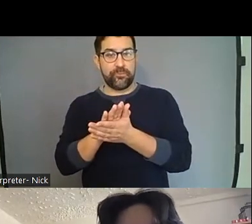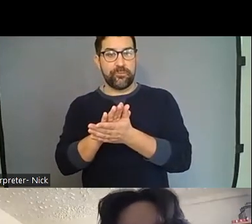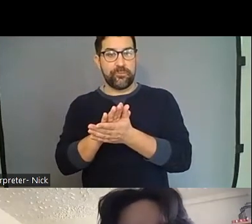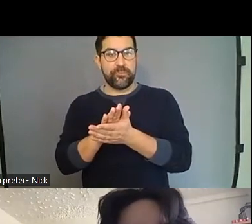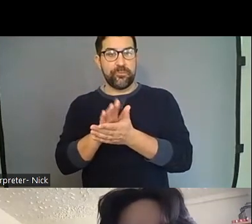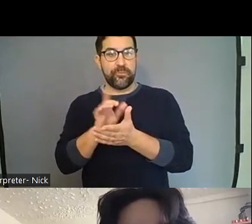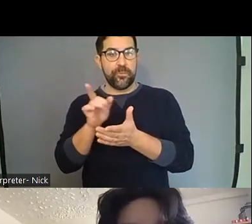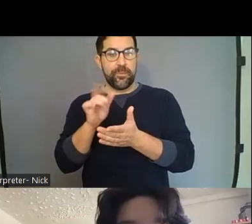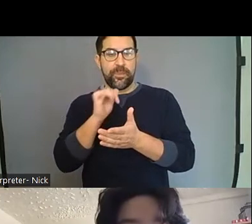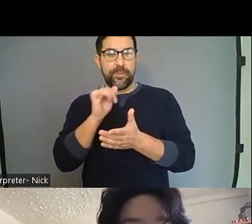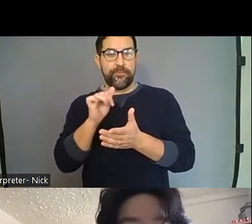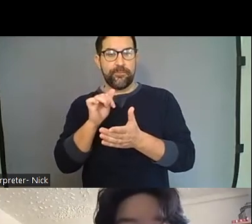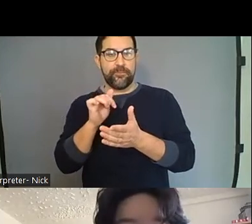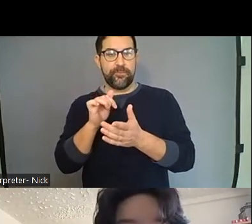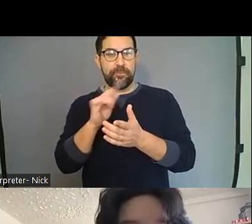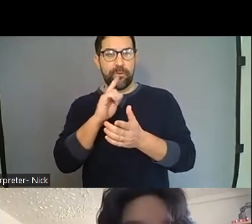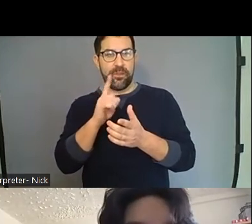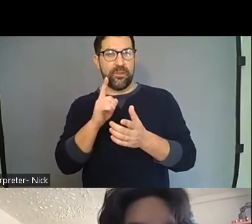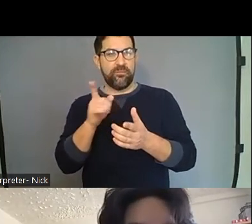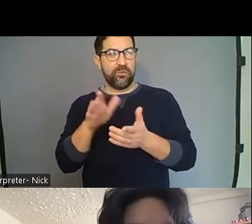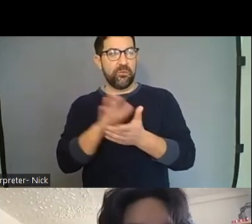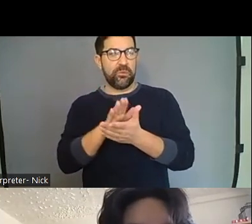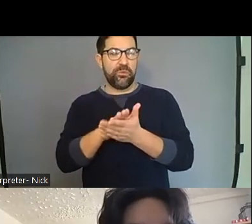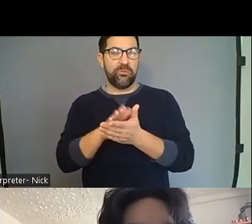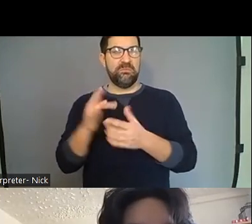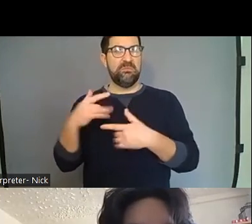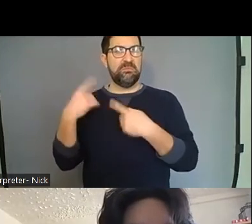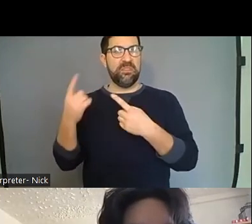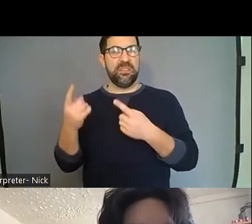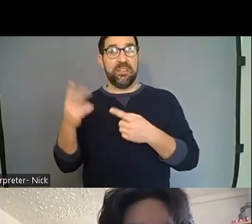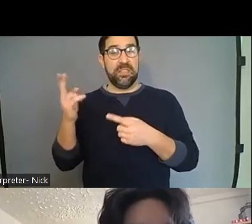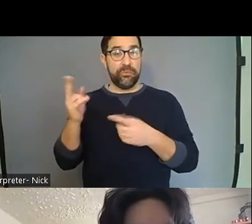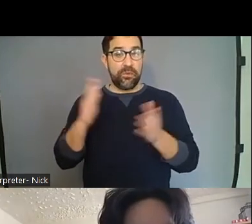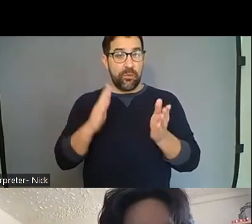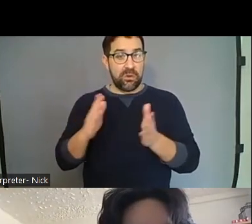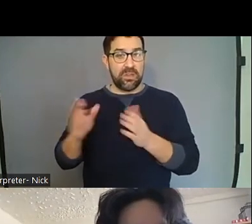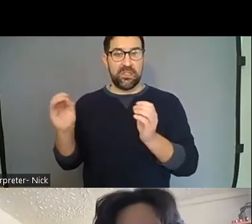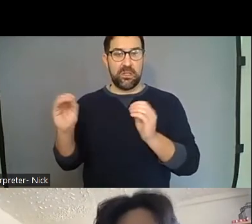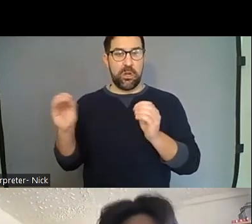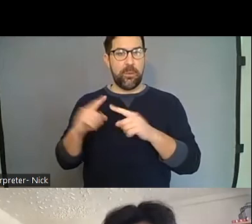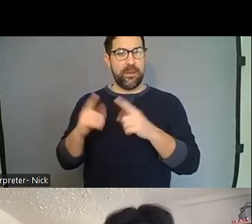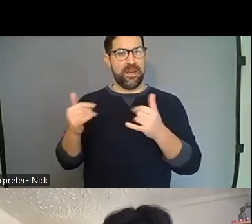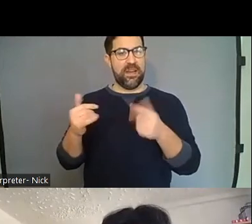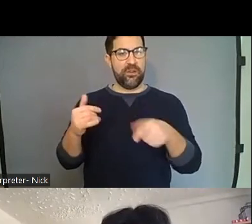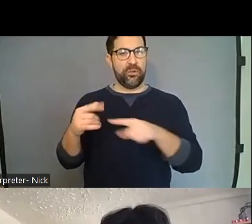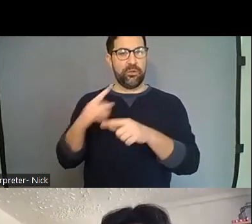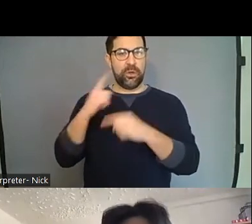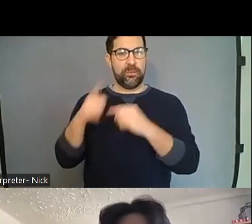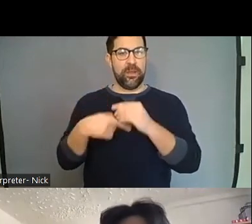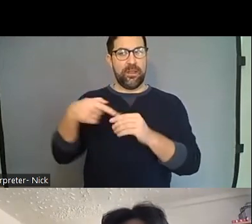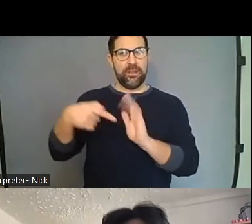inclined toward organizing. And yet you all are talking about what this represents